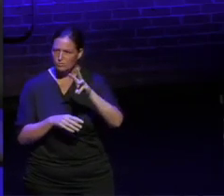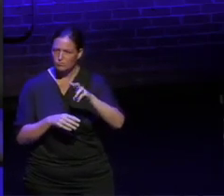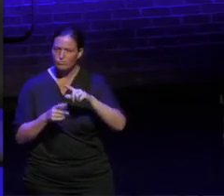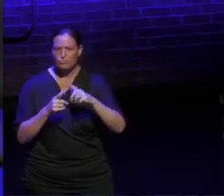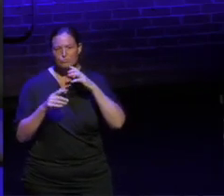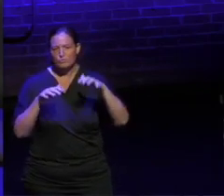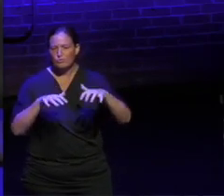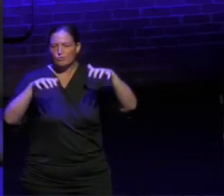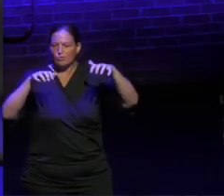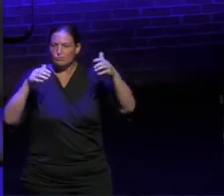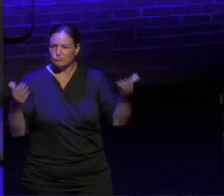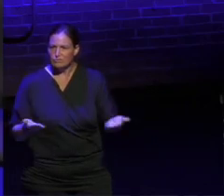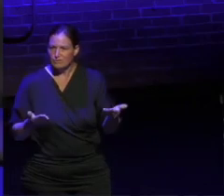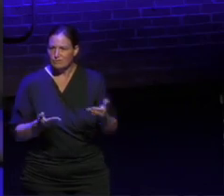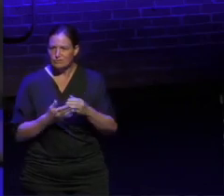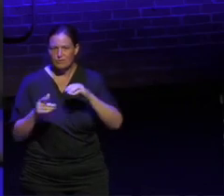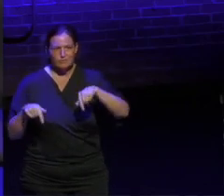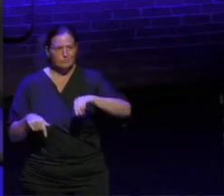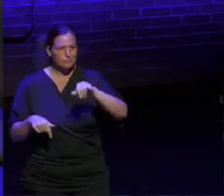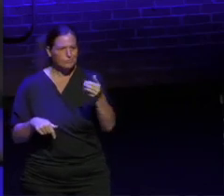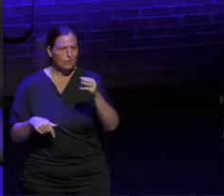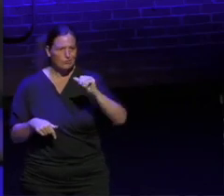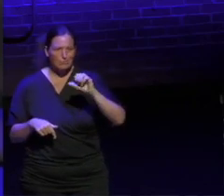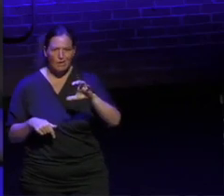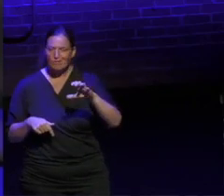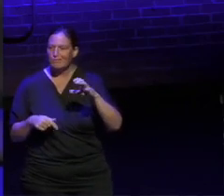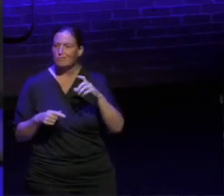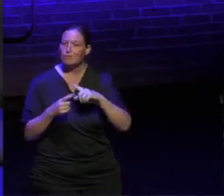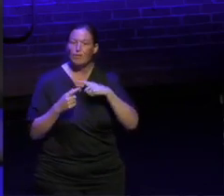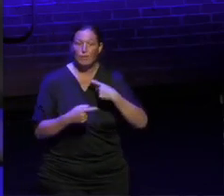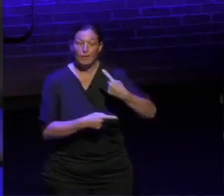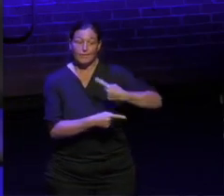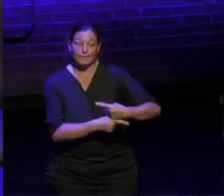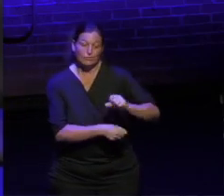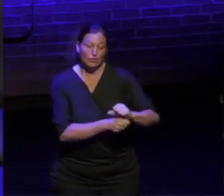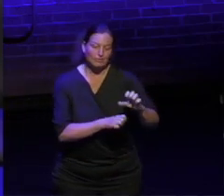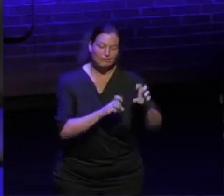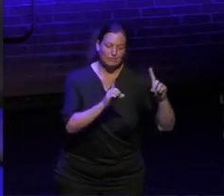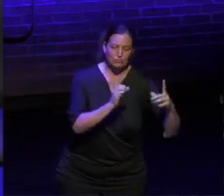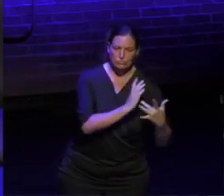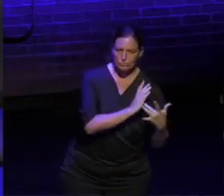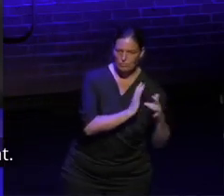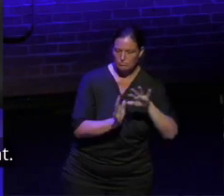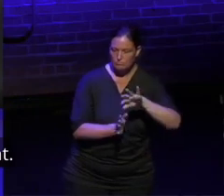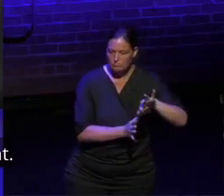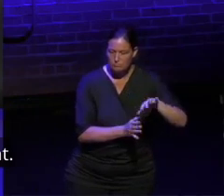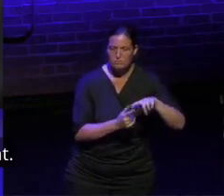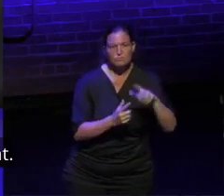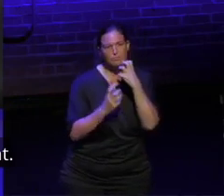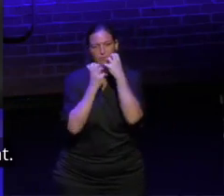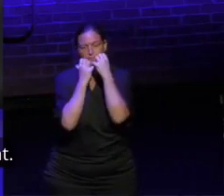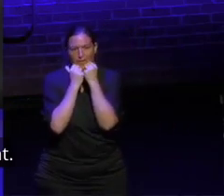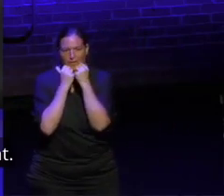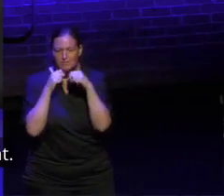concert series here in Worcester and home at the JMAC. But while my day job is in education technology, my passion for the